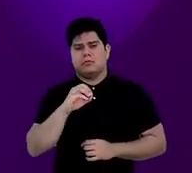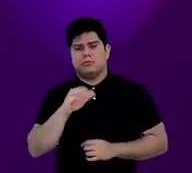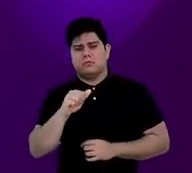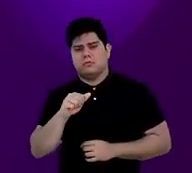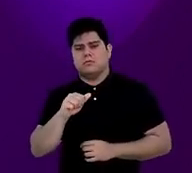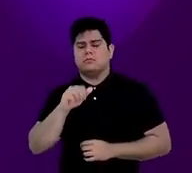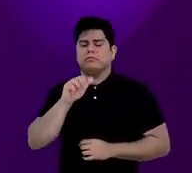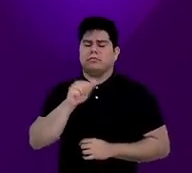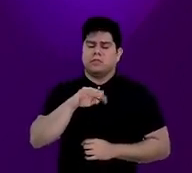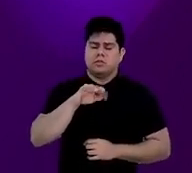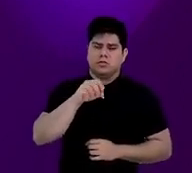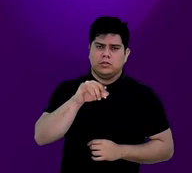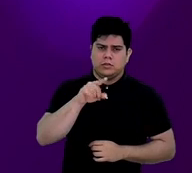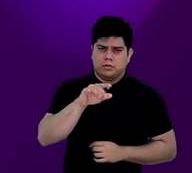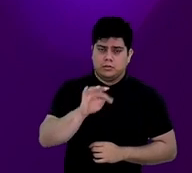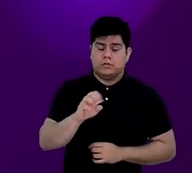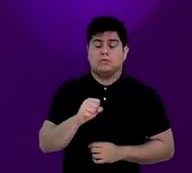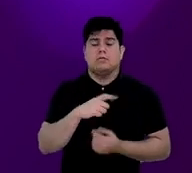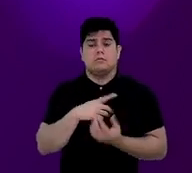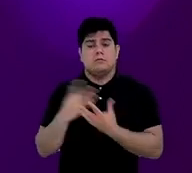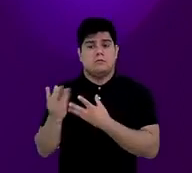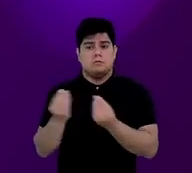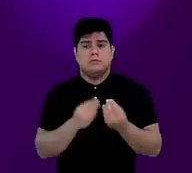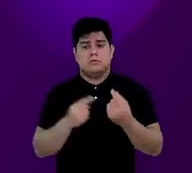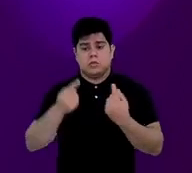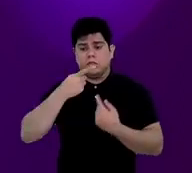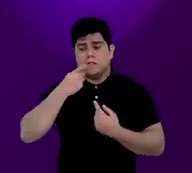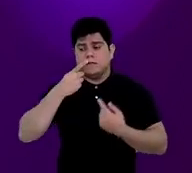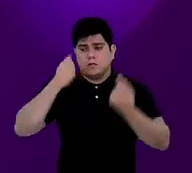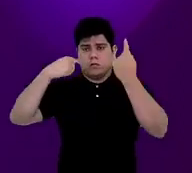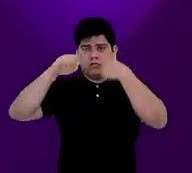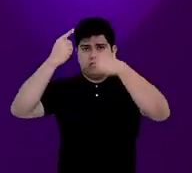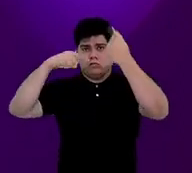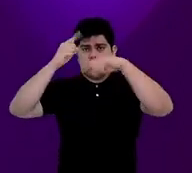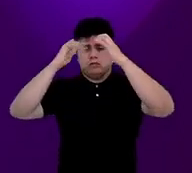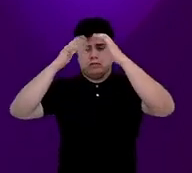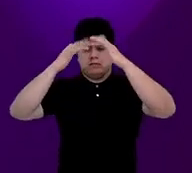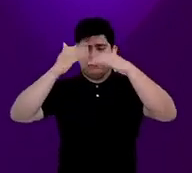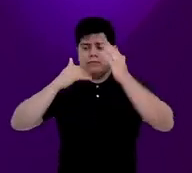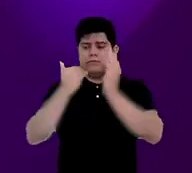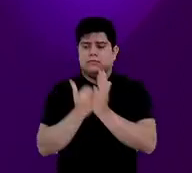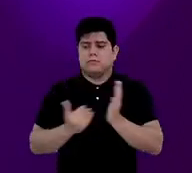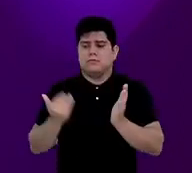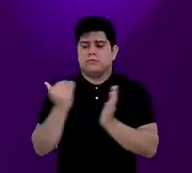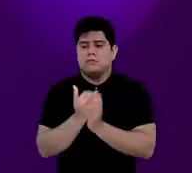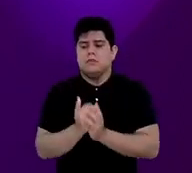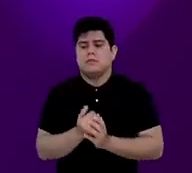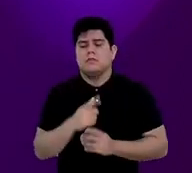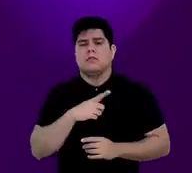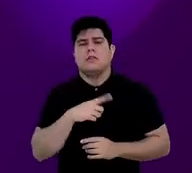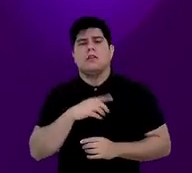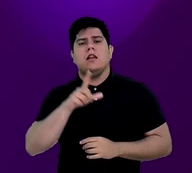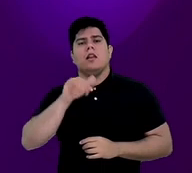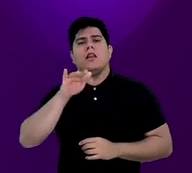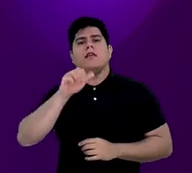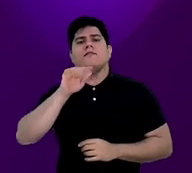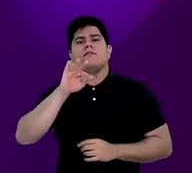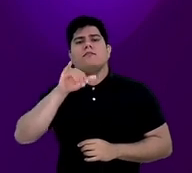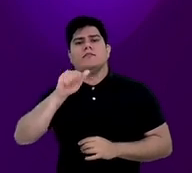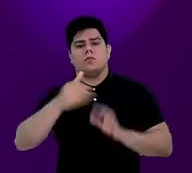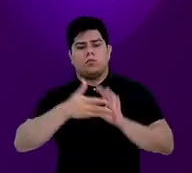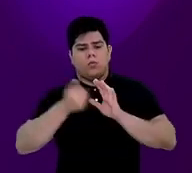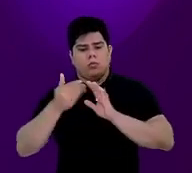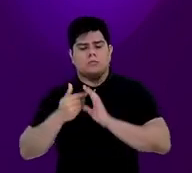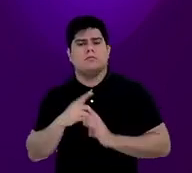blood flow, you get increased lymphatic drainage, so less edema. So many